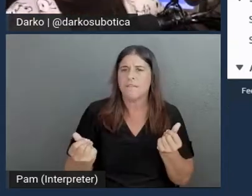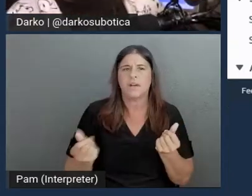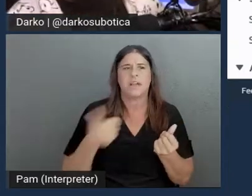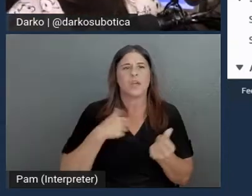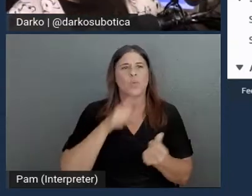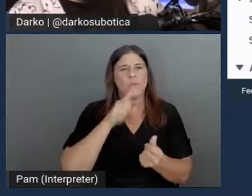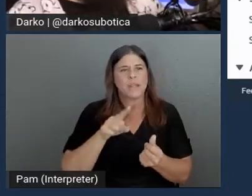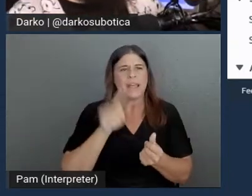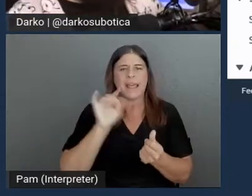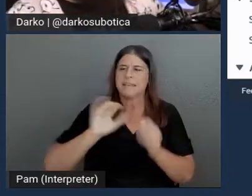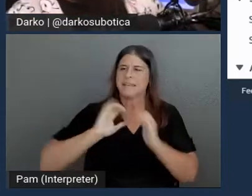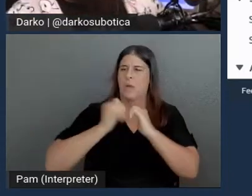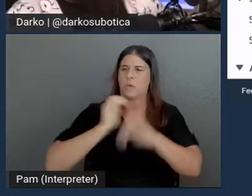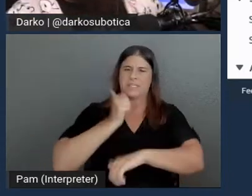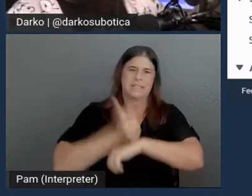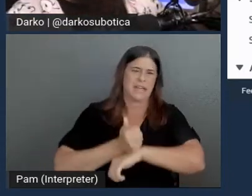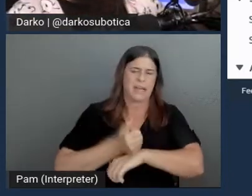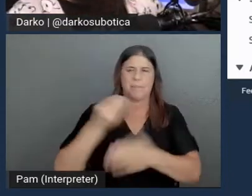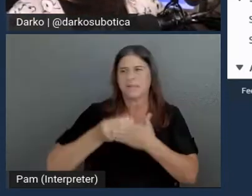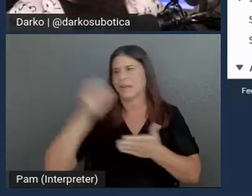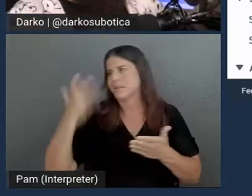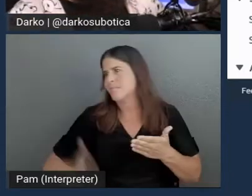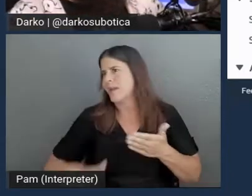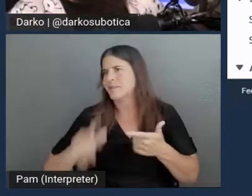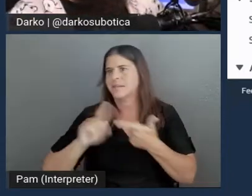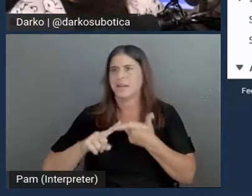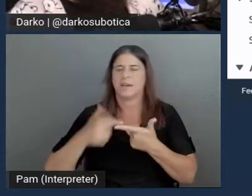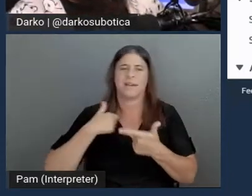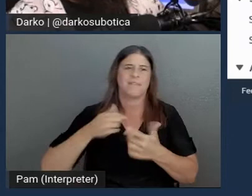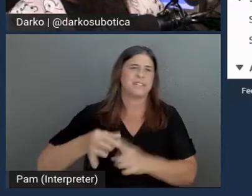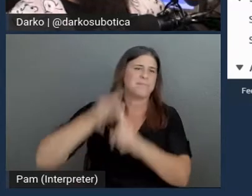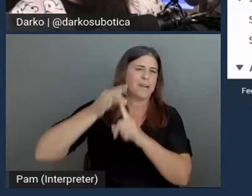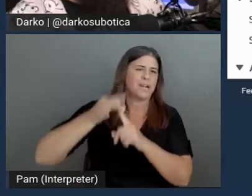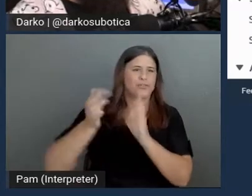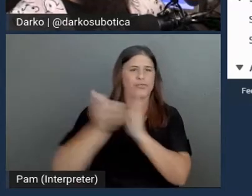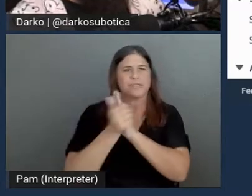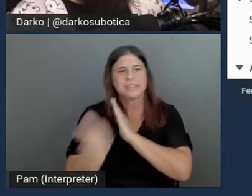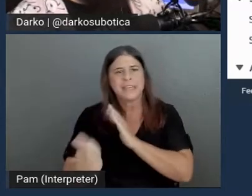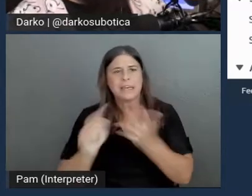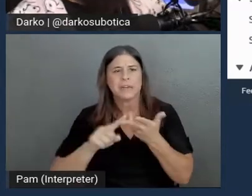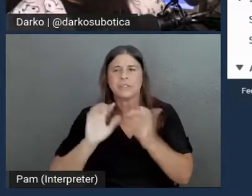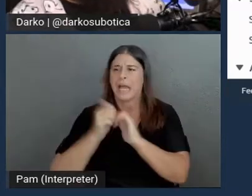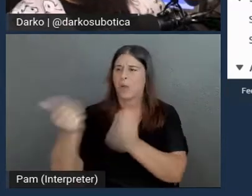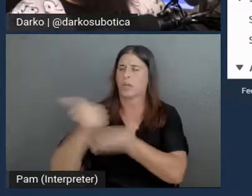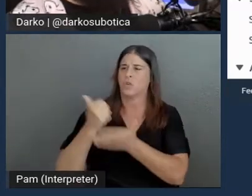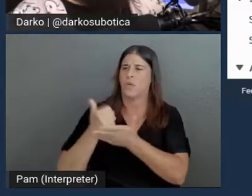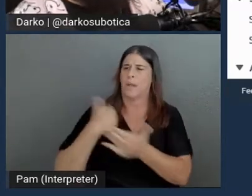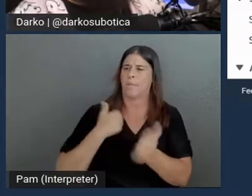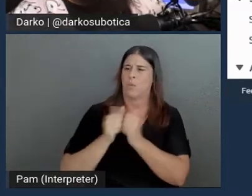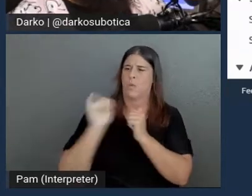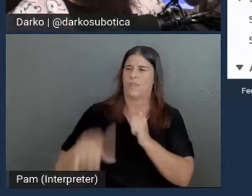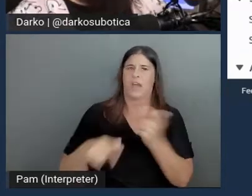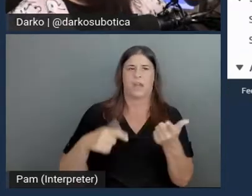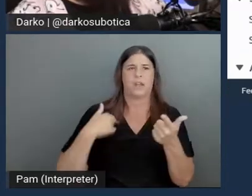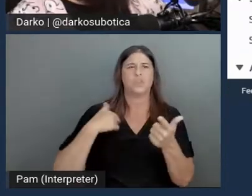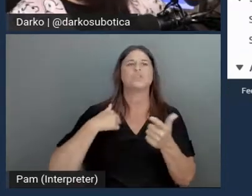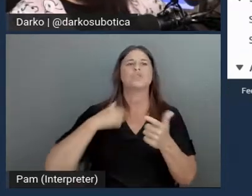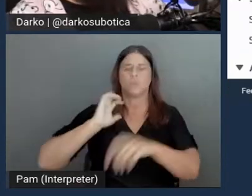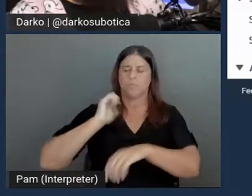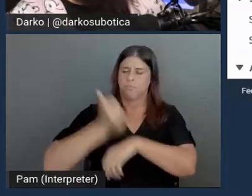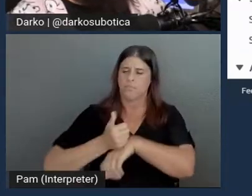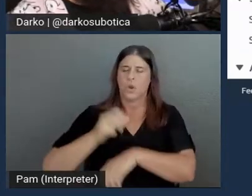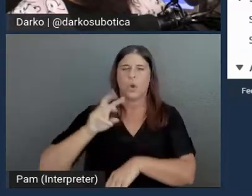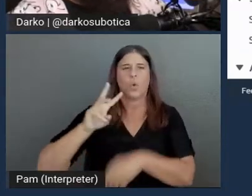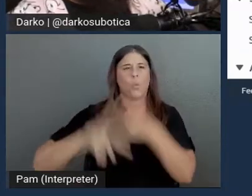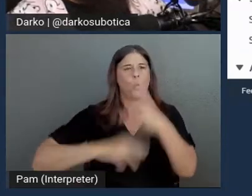me. It's expensive. It requires special skills. What can you do for me over there? So we brought in WorldForge and the ability to